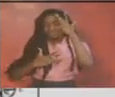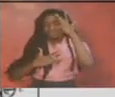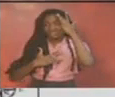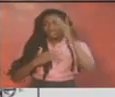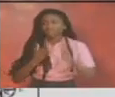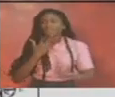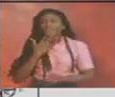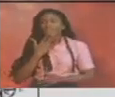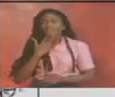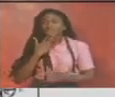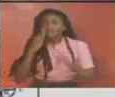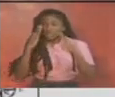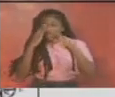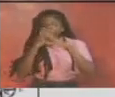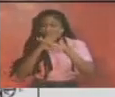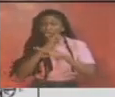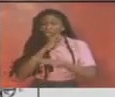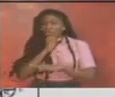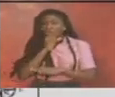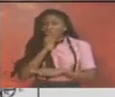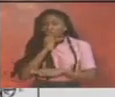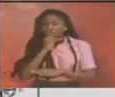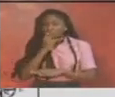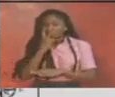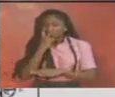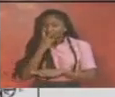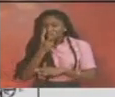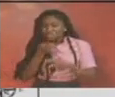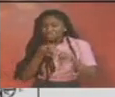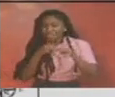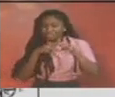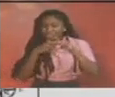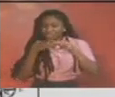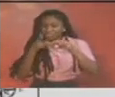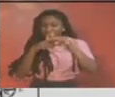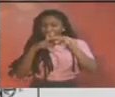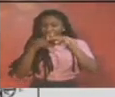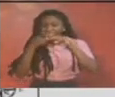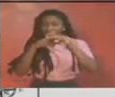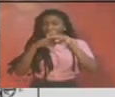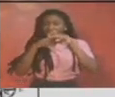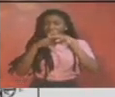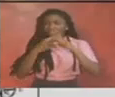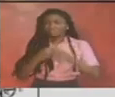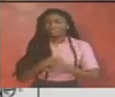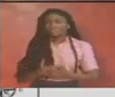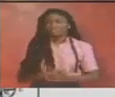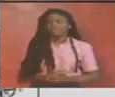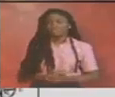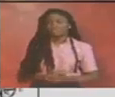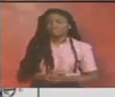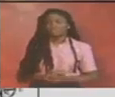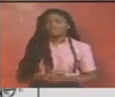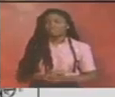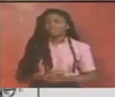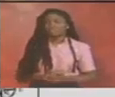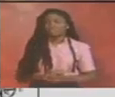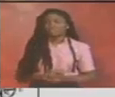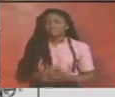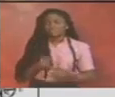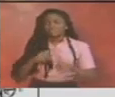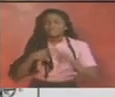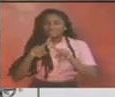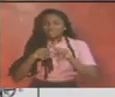colors and the lighter orange colors, we see some spilling over now into County Victoria, into St. Patrick, and some orange